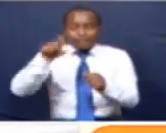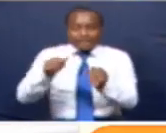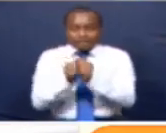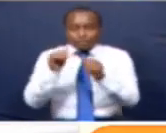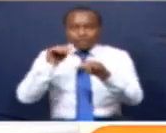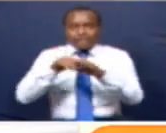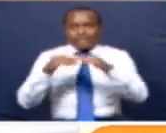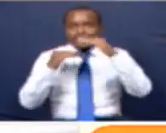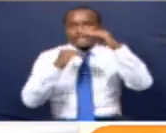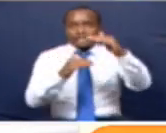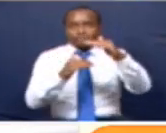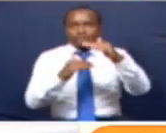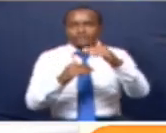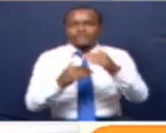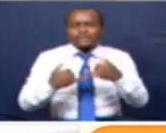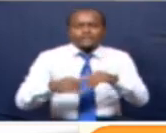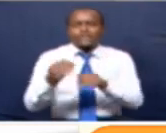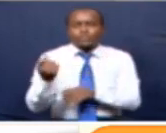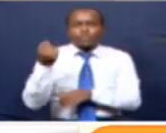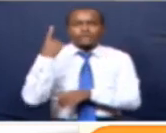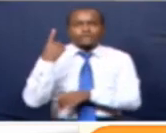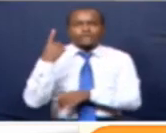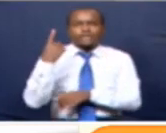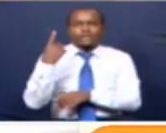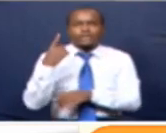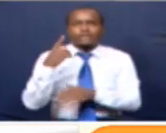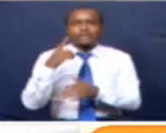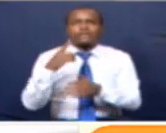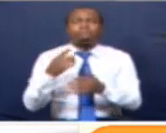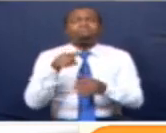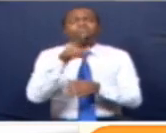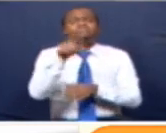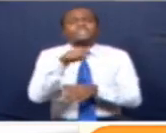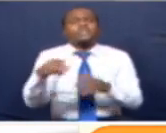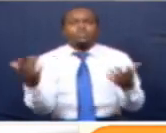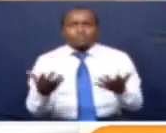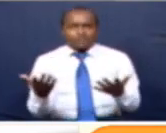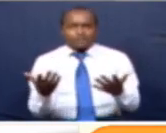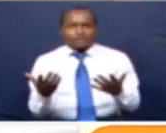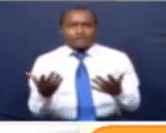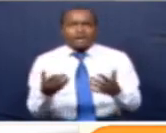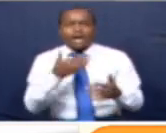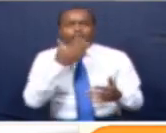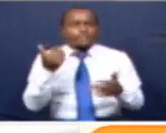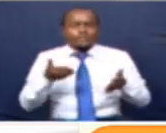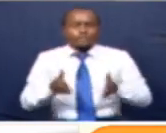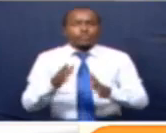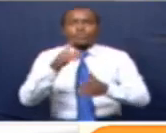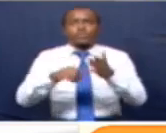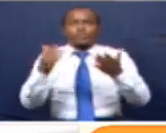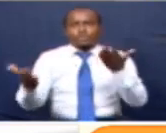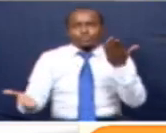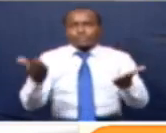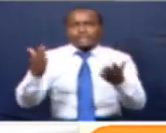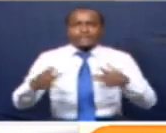should seek to understand really what the gravity of the offense is, and in what best way it can balance the